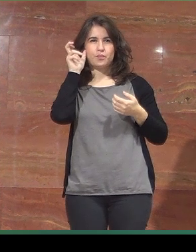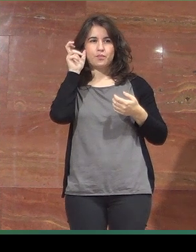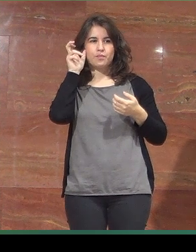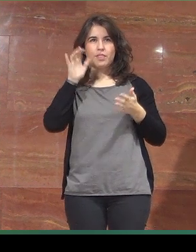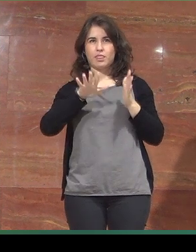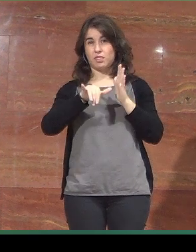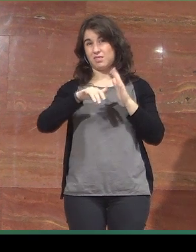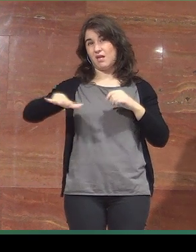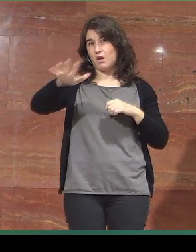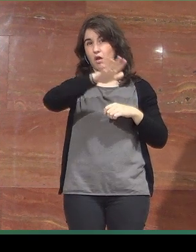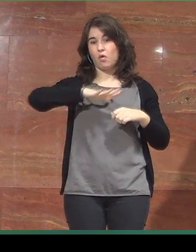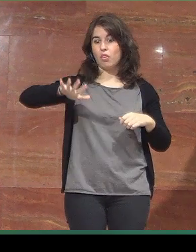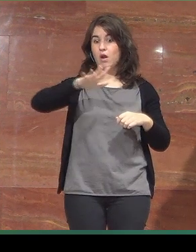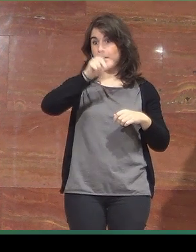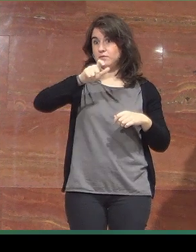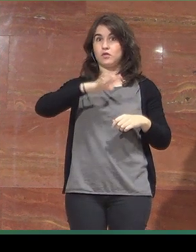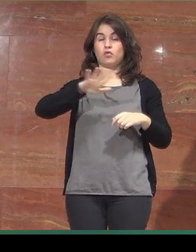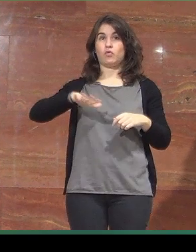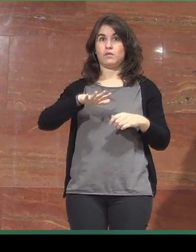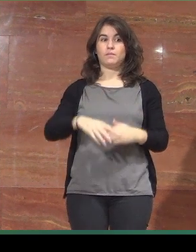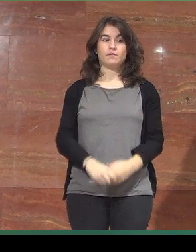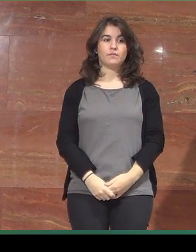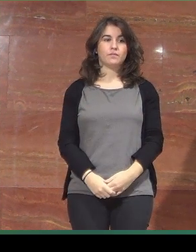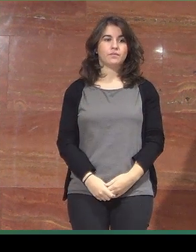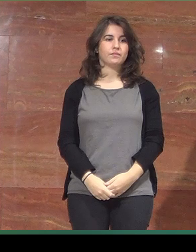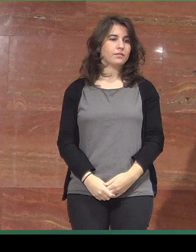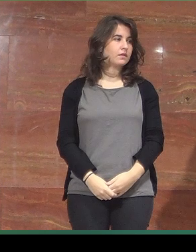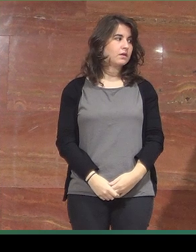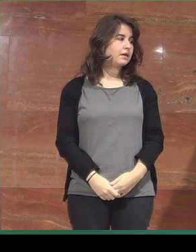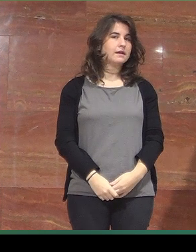So as I said, the heads-up mapping was a key component.